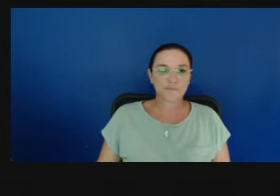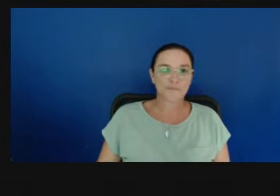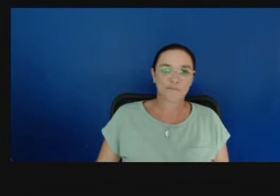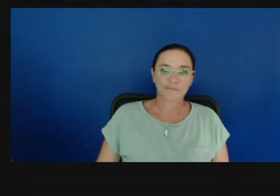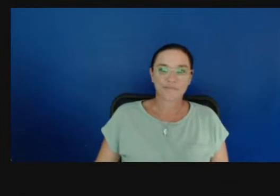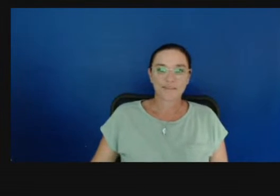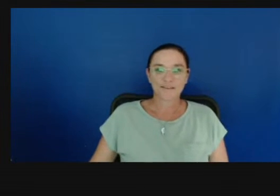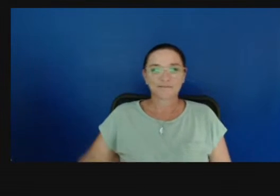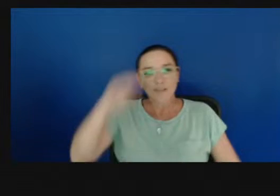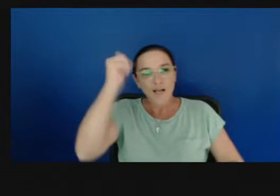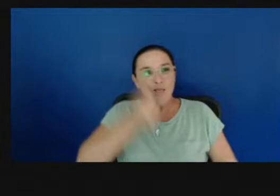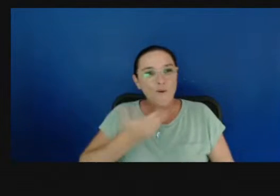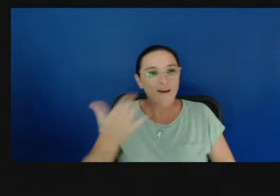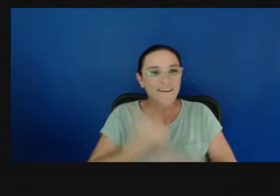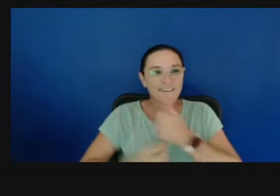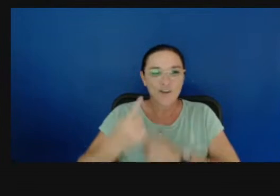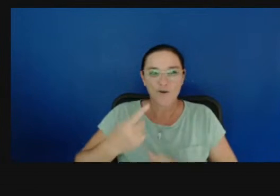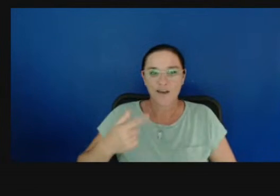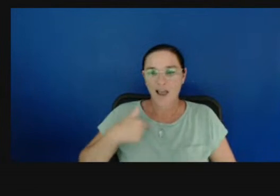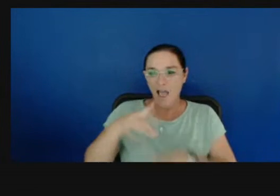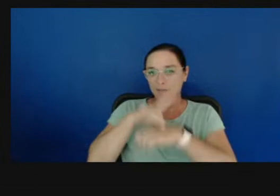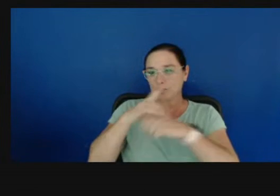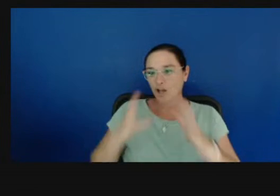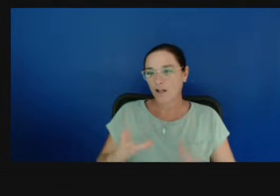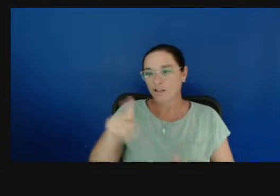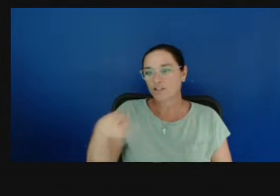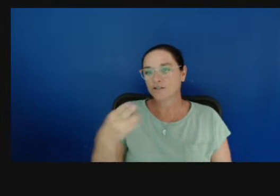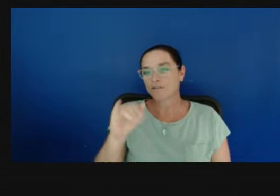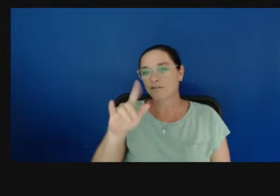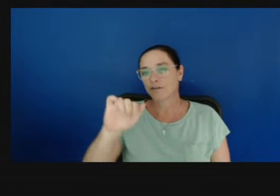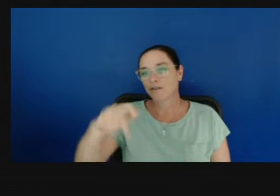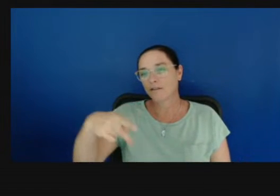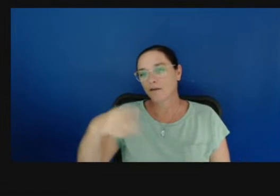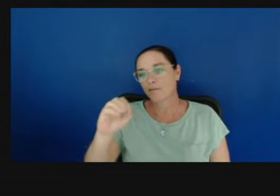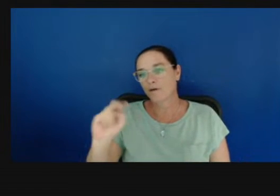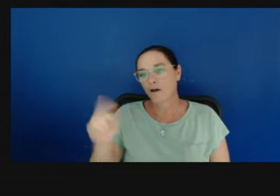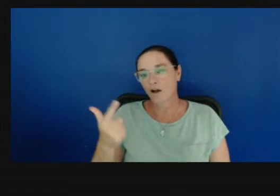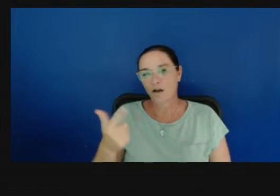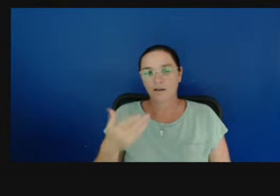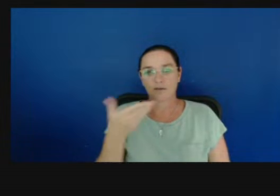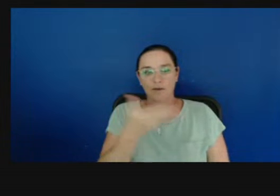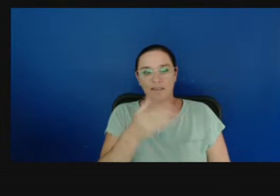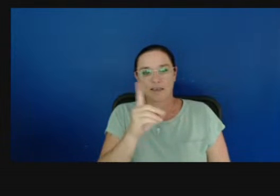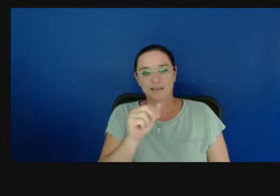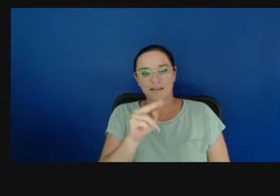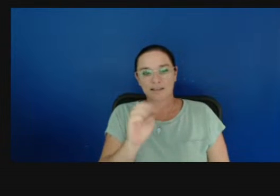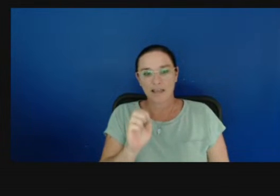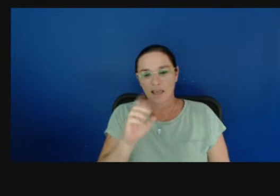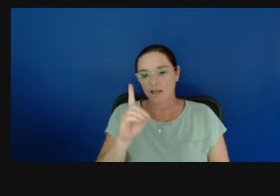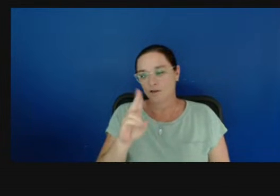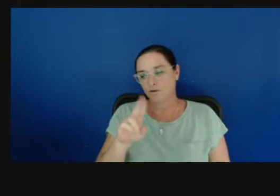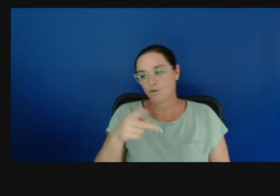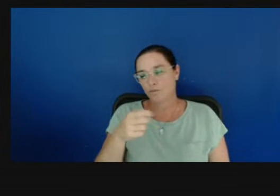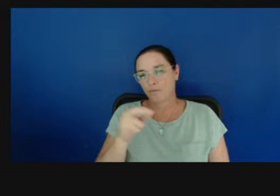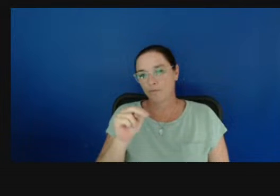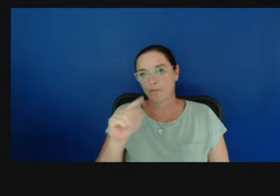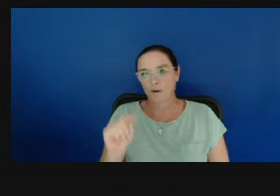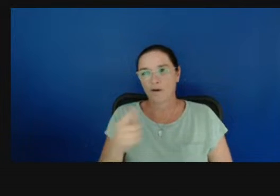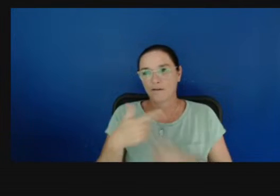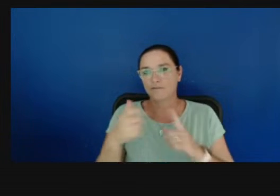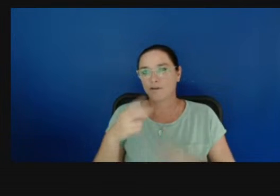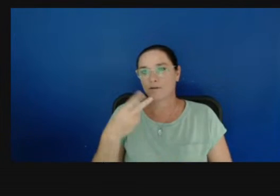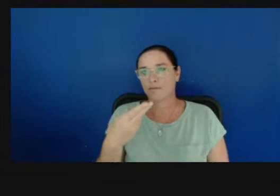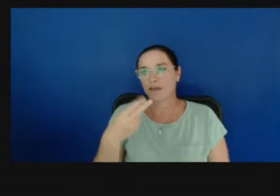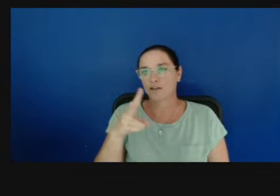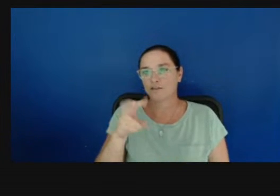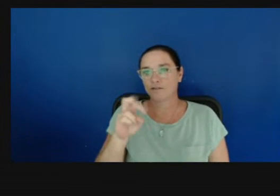Hello, everyone. I'm geologist Philip Ong, here with Mr. Dane DuPont from HVERI, the Hawaiian Volcano Education